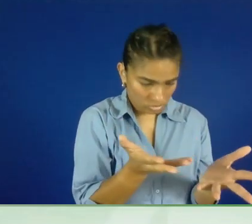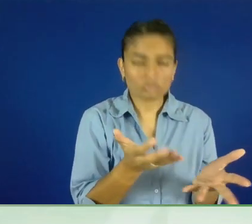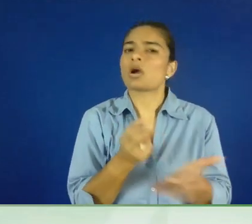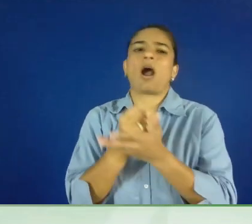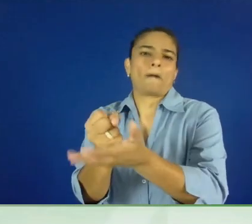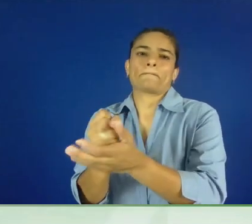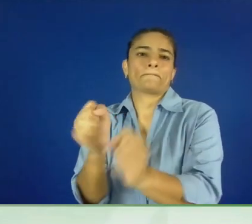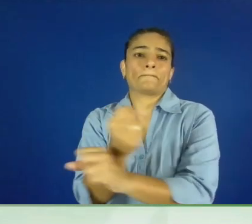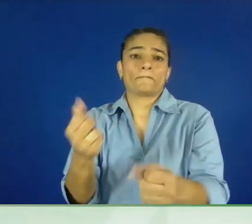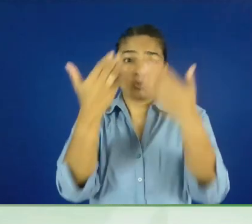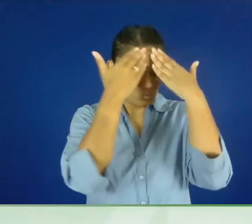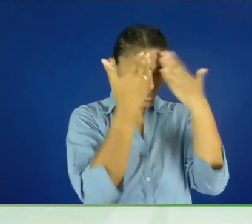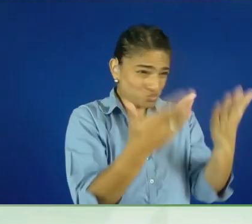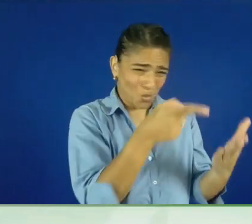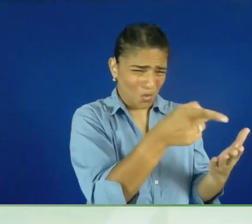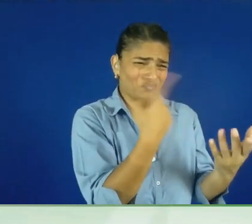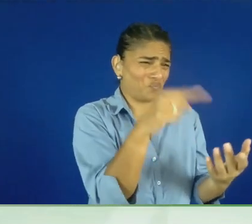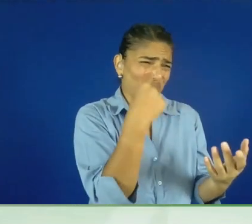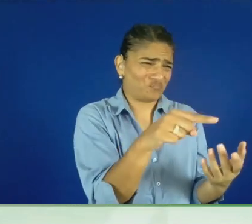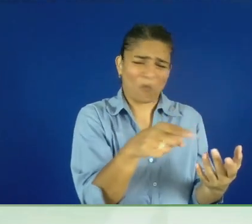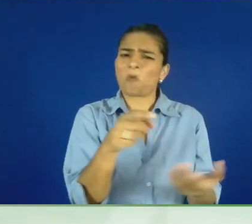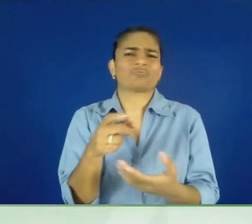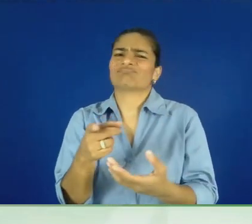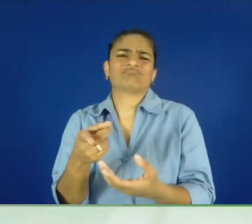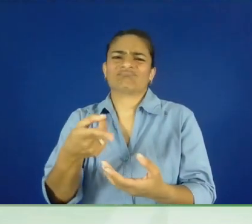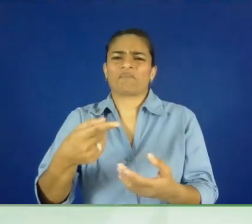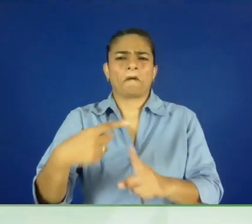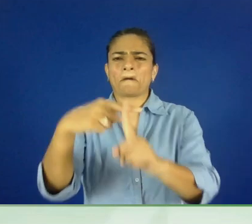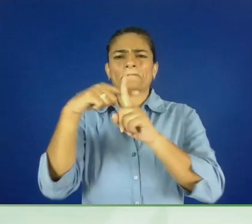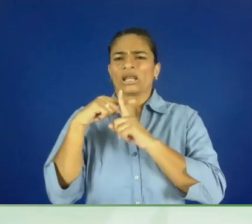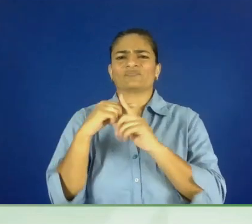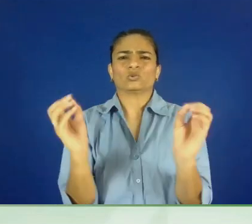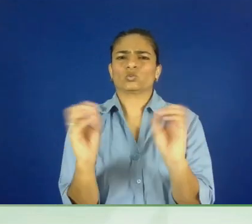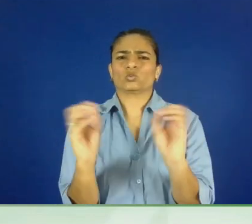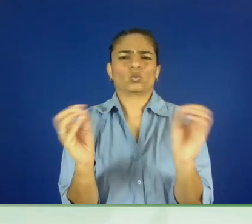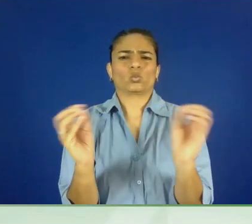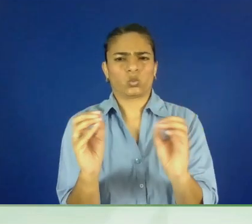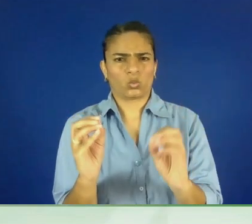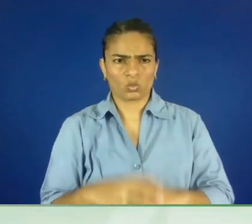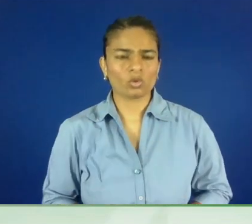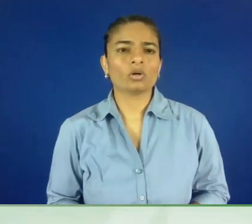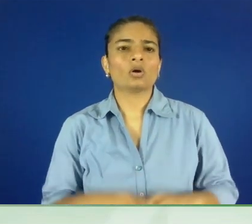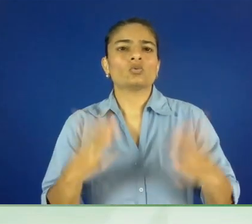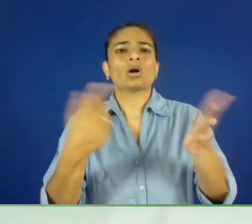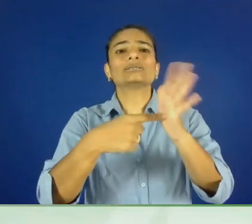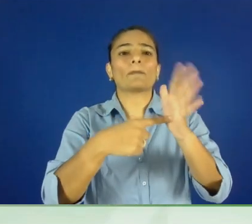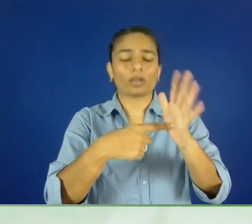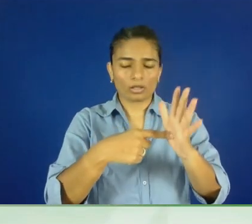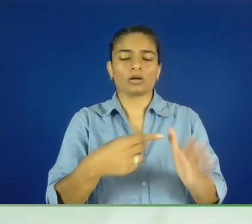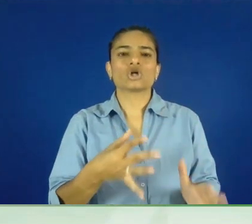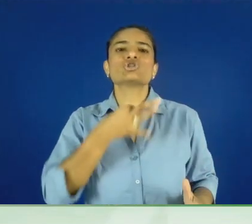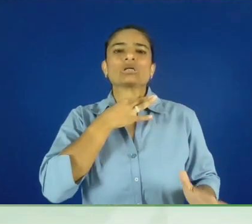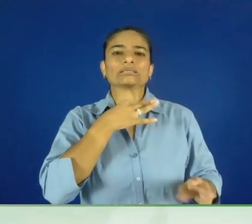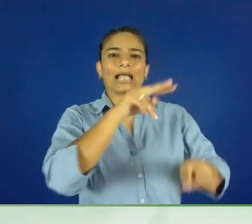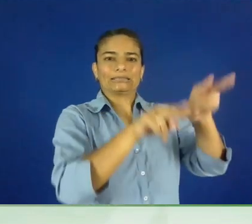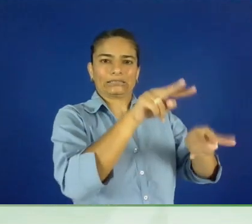speech-to-text tools, Google Chrome, and I don't mean to shill, but the Google Chrome browser has the ability to create captions